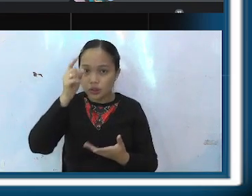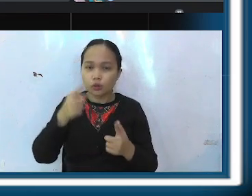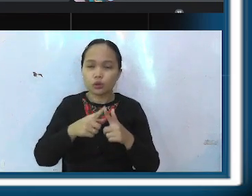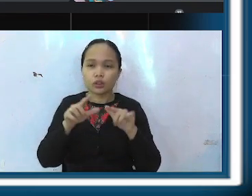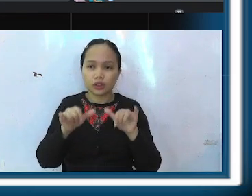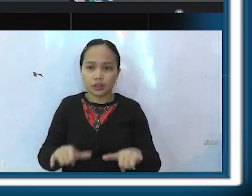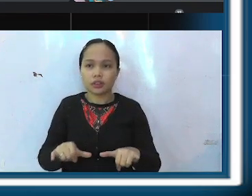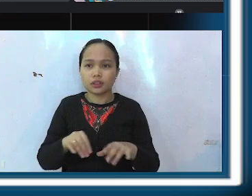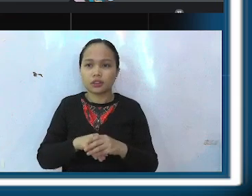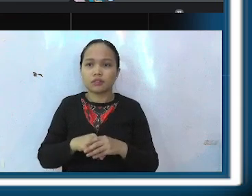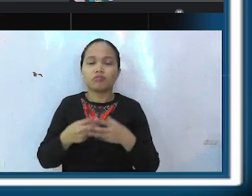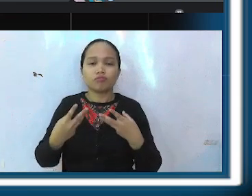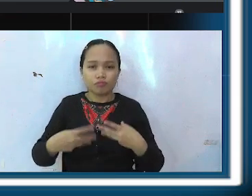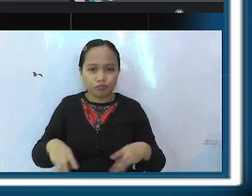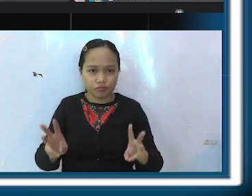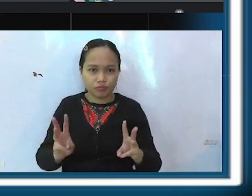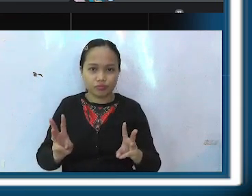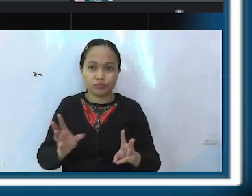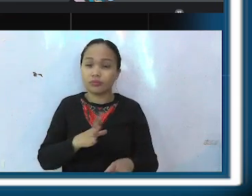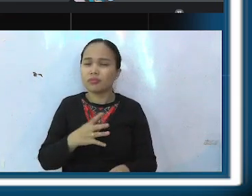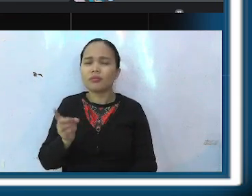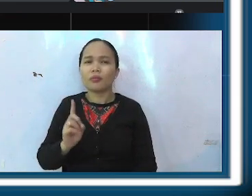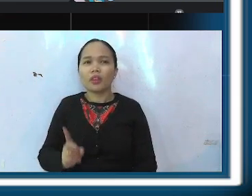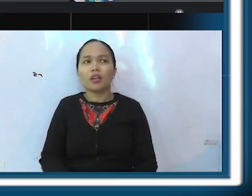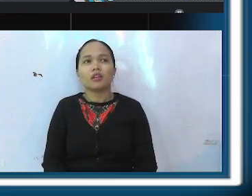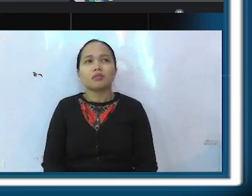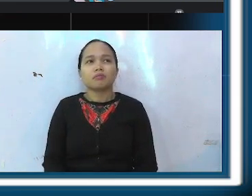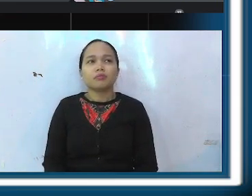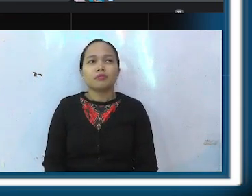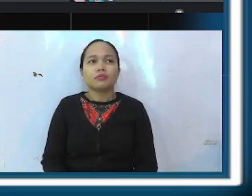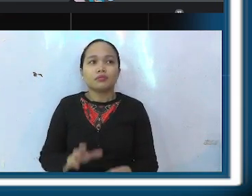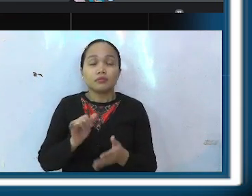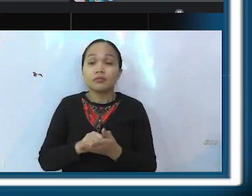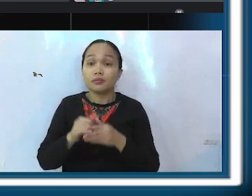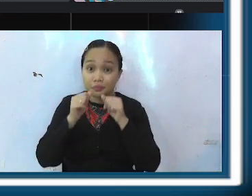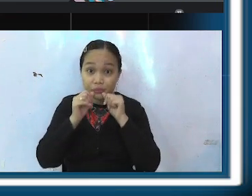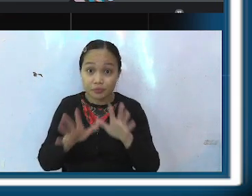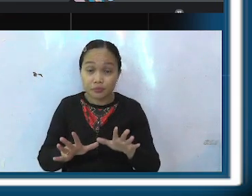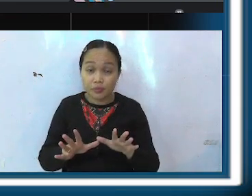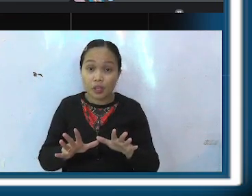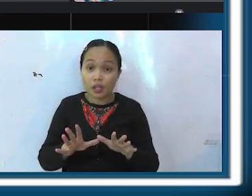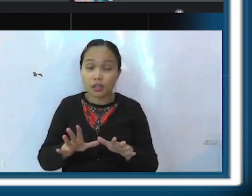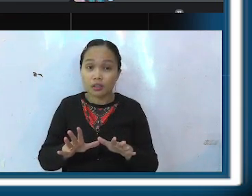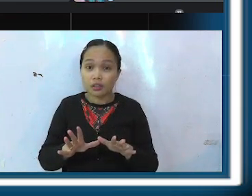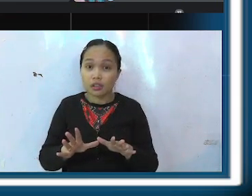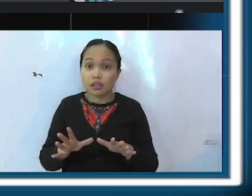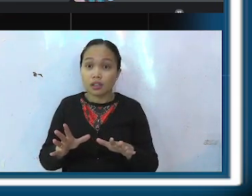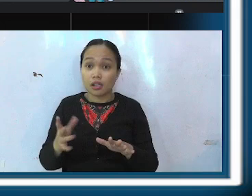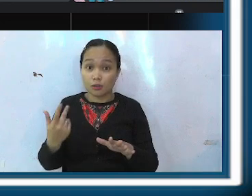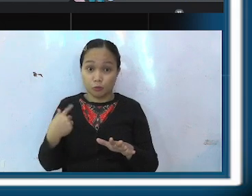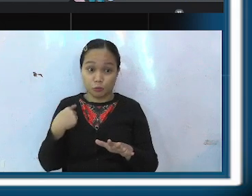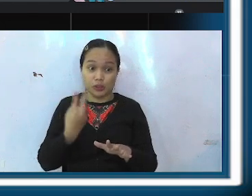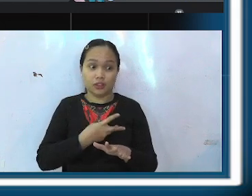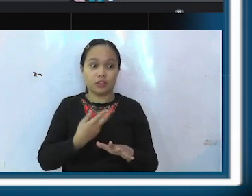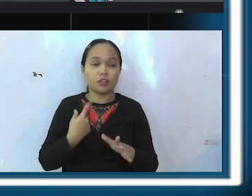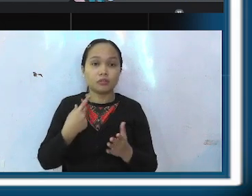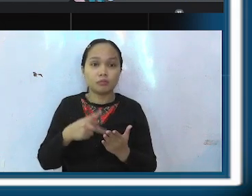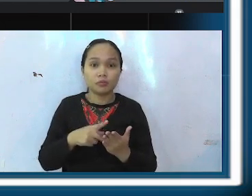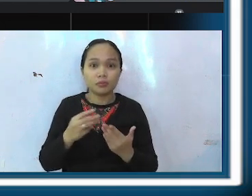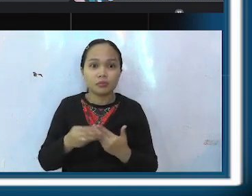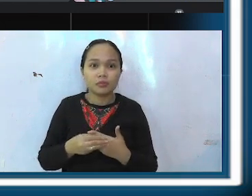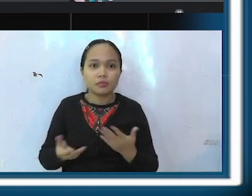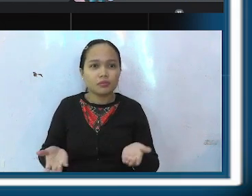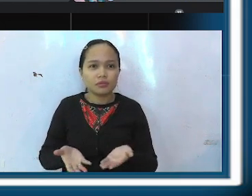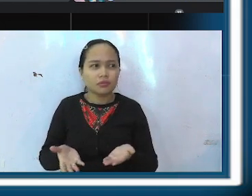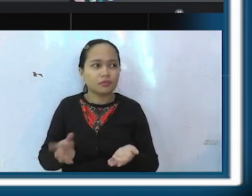Yeah, you know? Yeah, that's right. And you know what, sir? That's the blessing of being or having this kind of program. It seems like